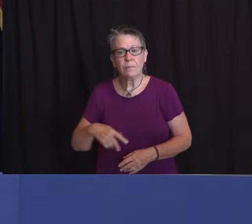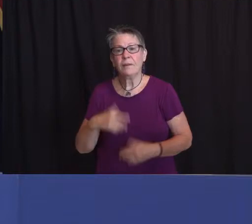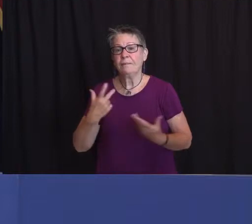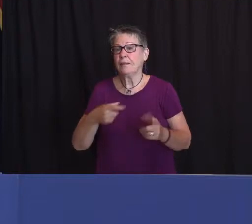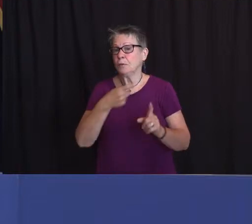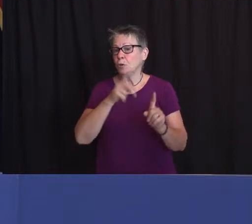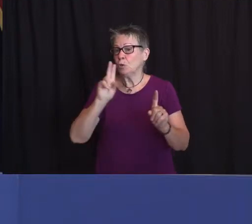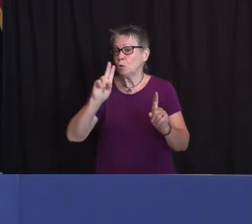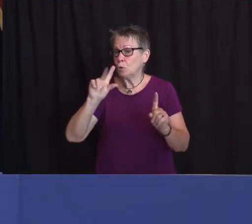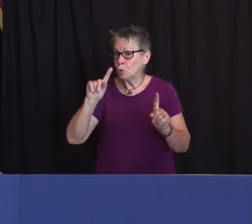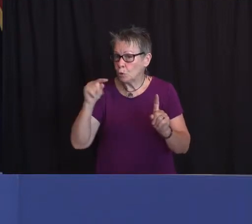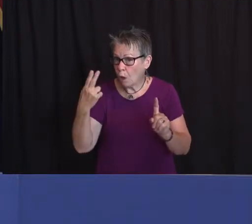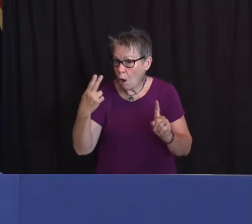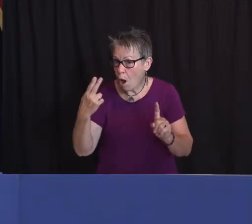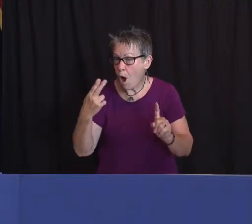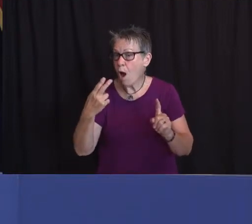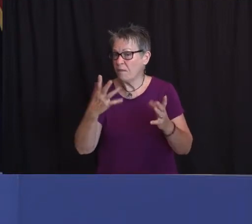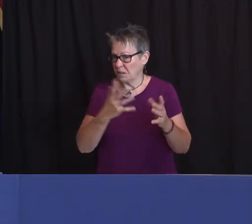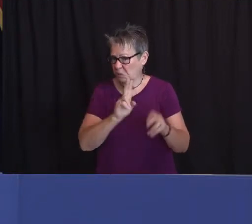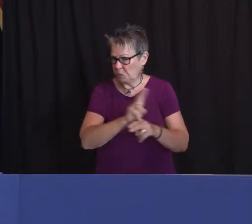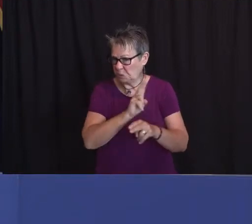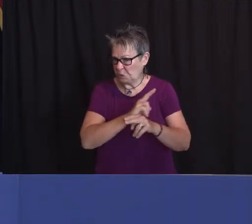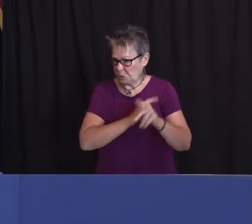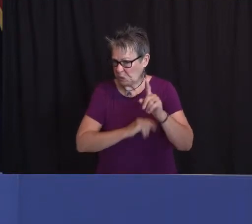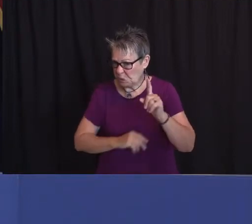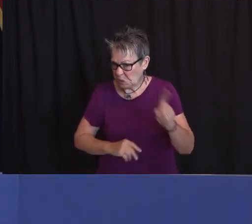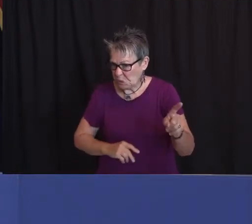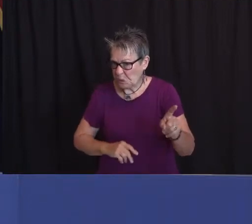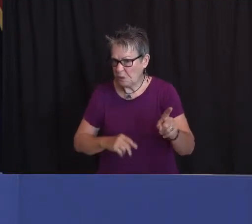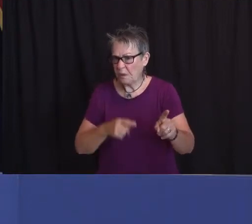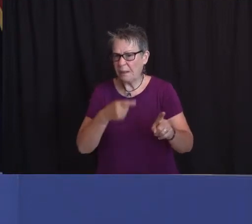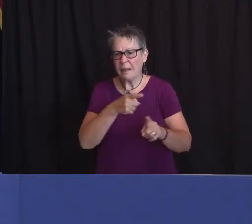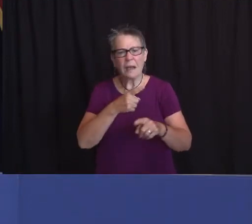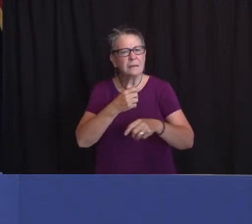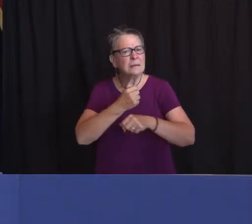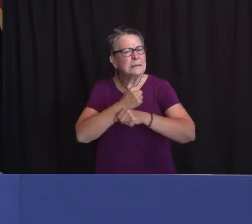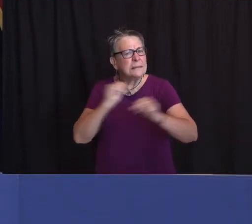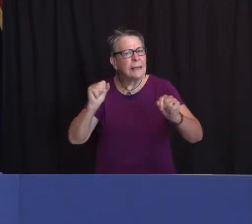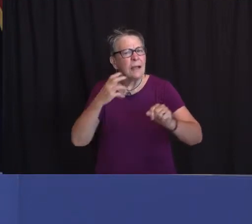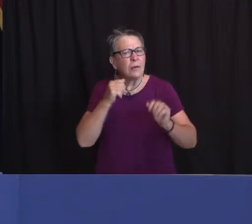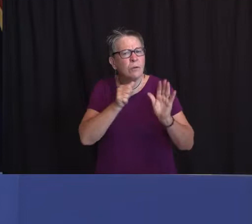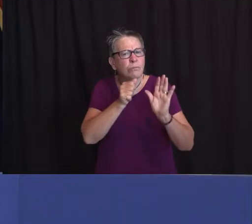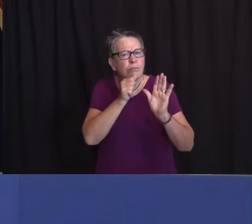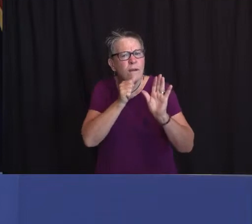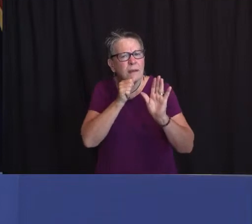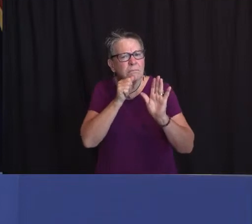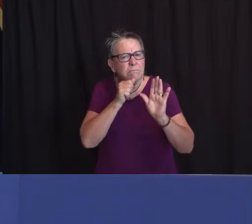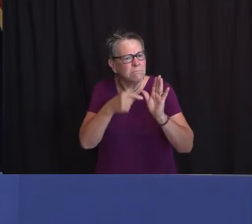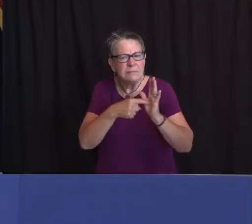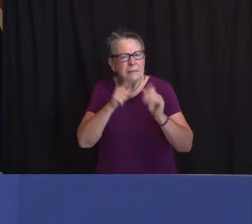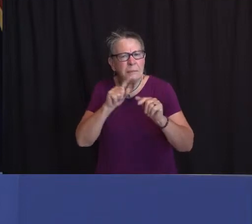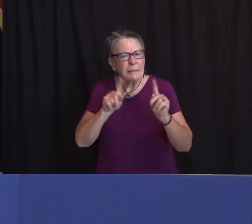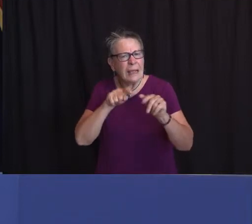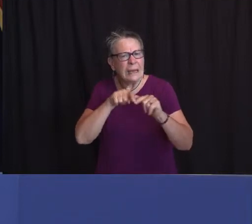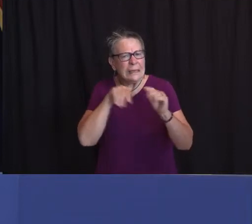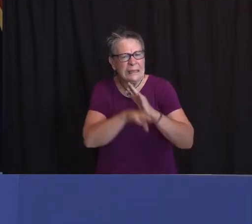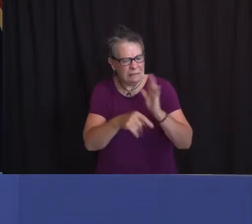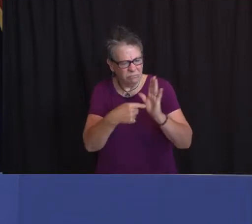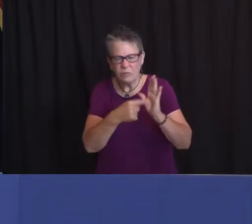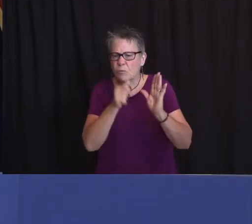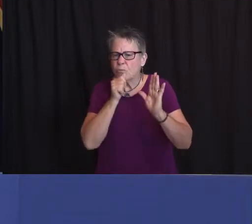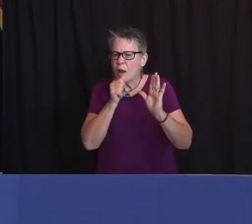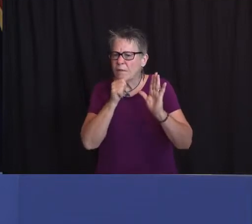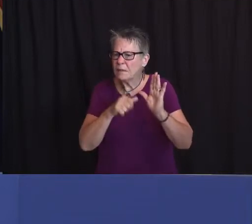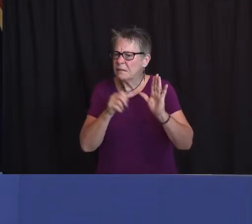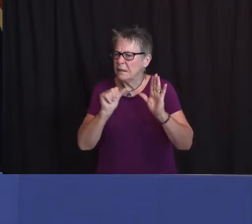security and privacy. Providing this record digitally, as is done with other health records, simplifies the access for